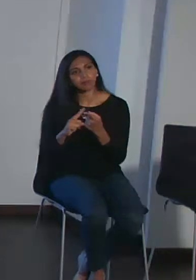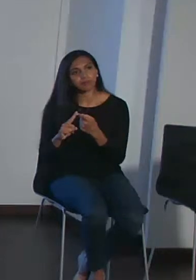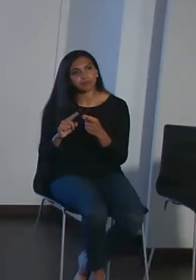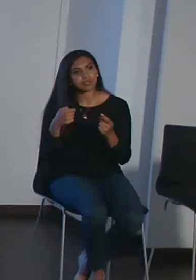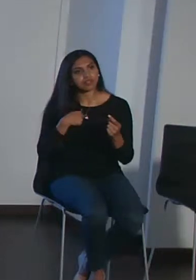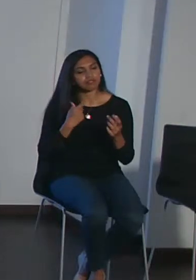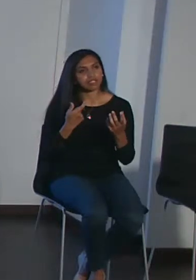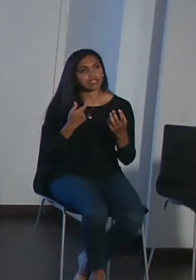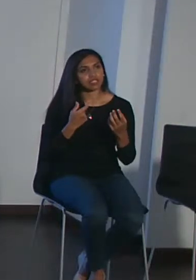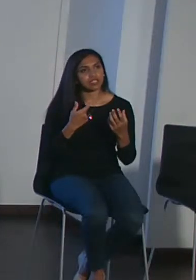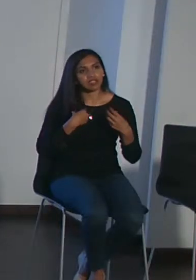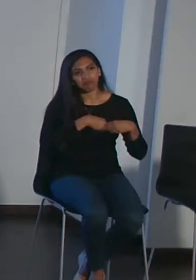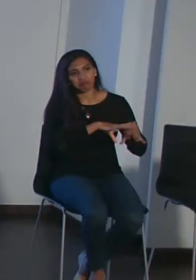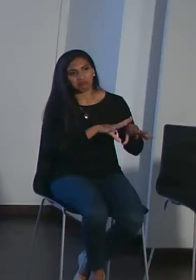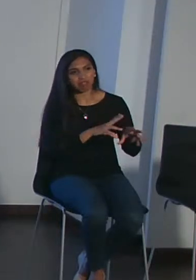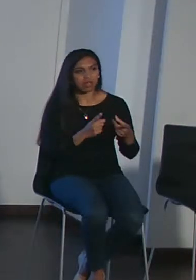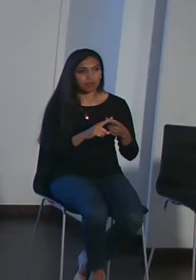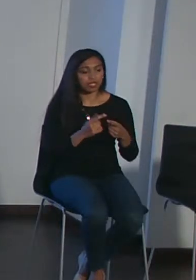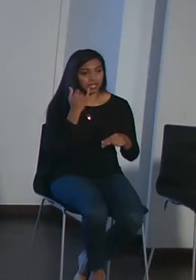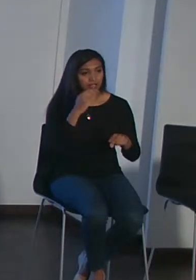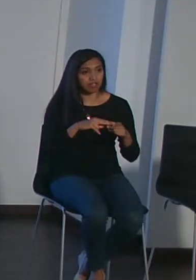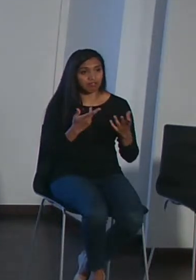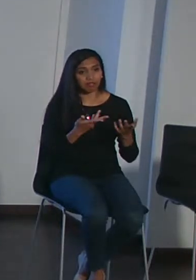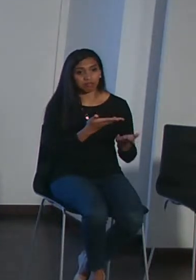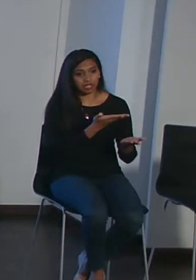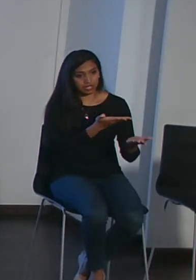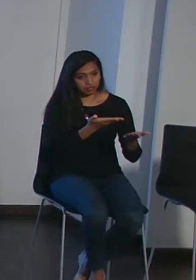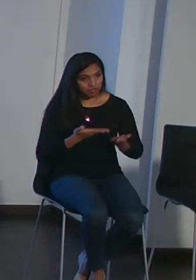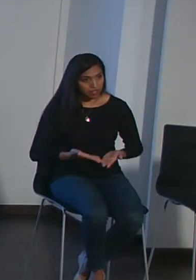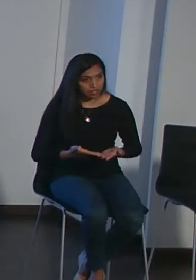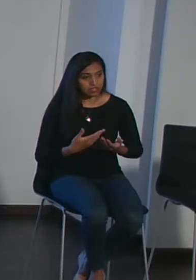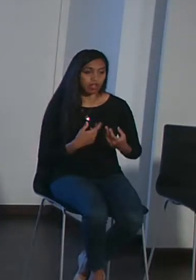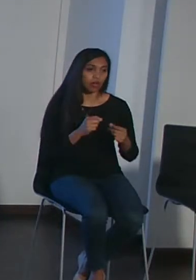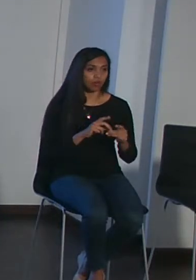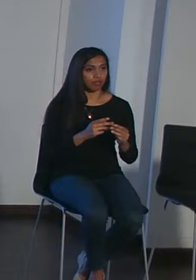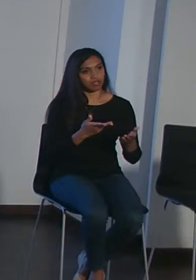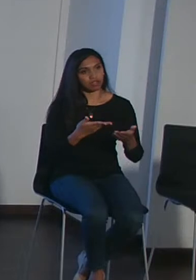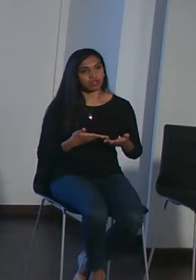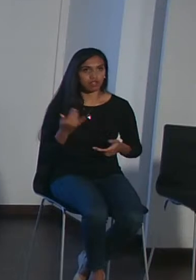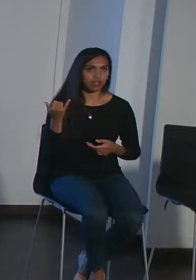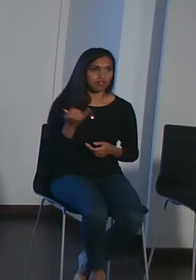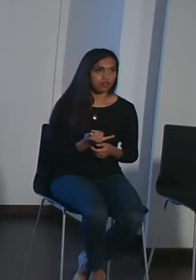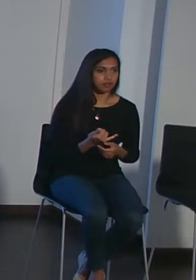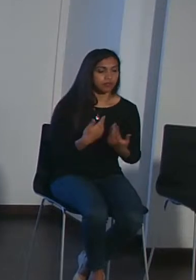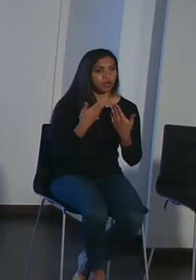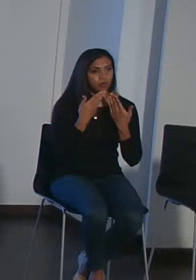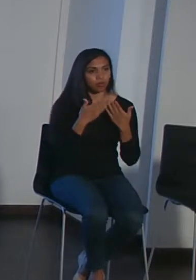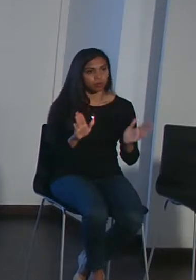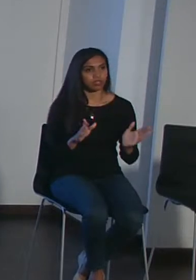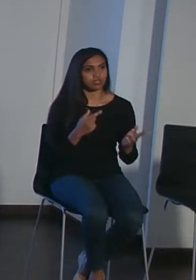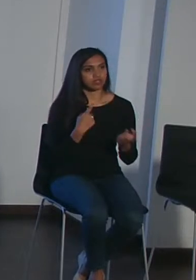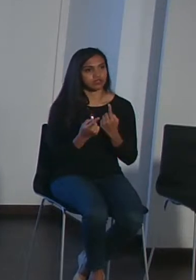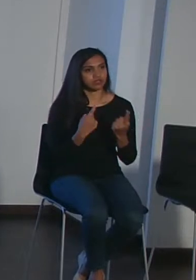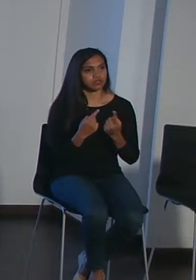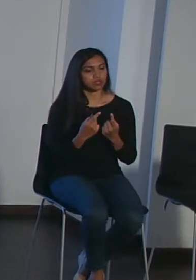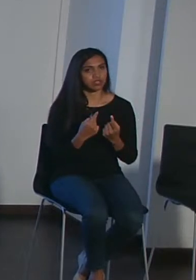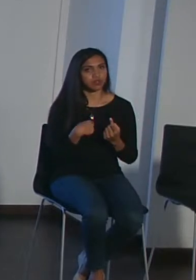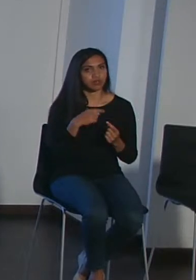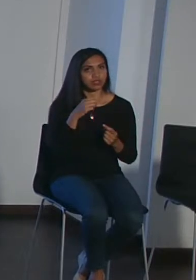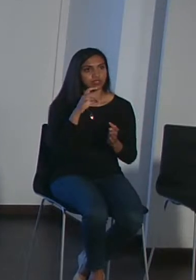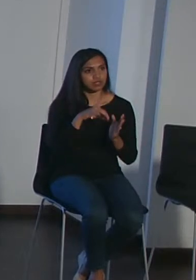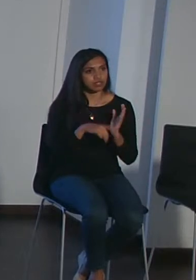granted, saying if you're invited, you just say yes, regardless of what these things are, but opening up that conversation and seeing how important that